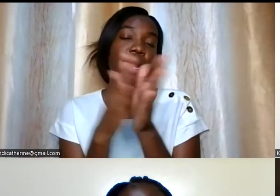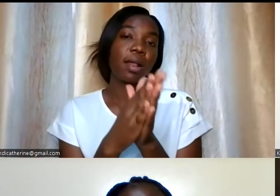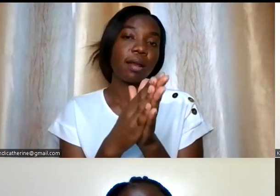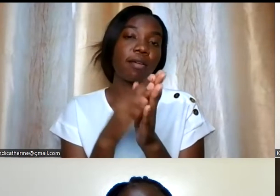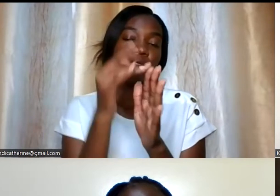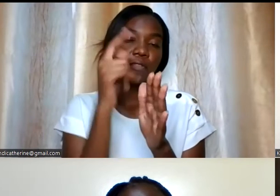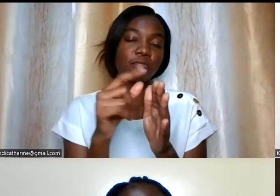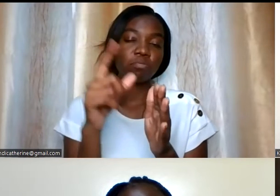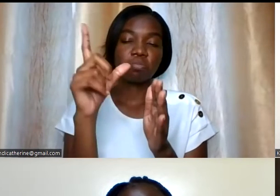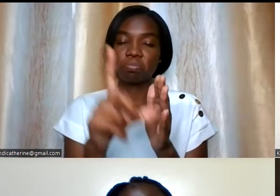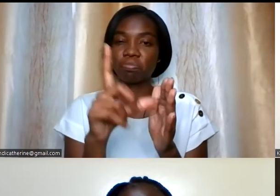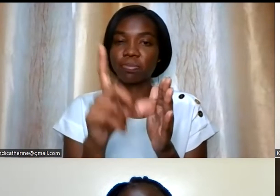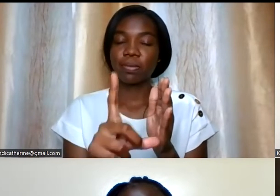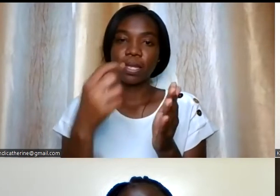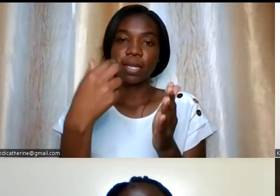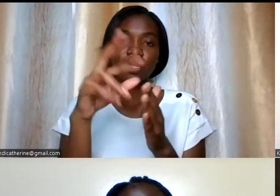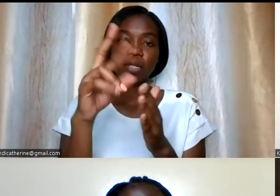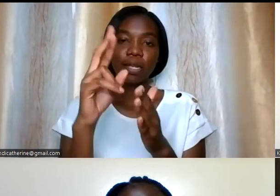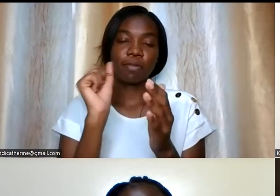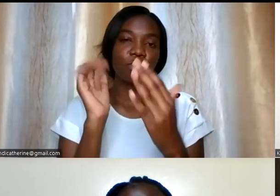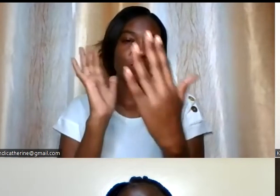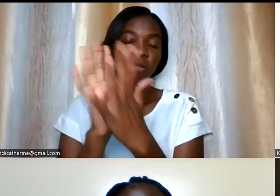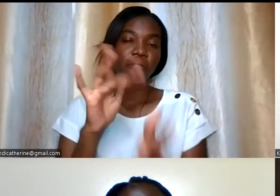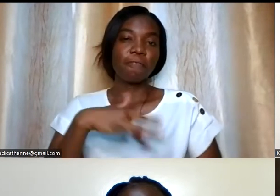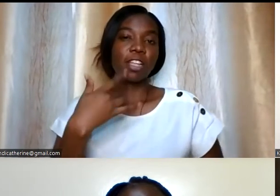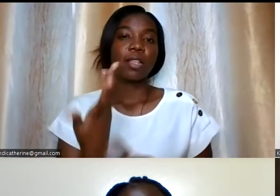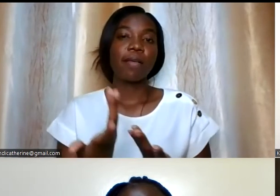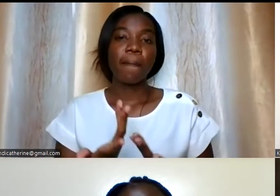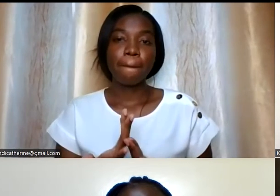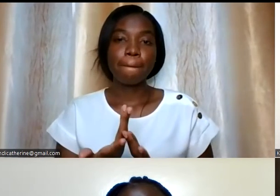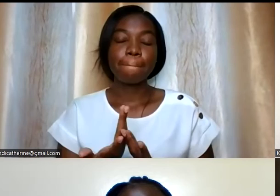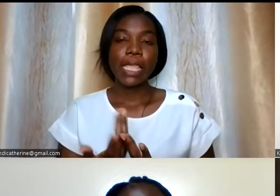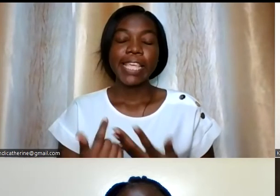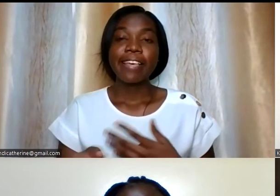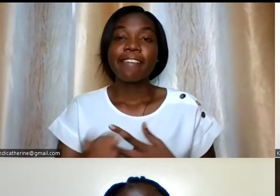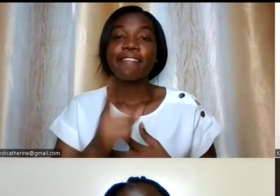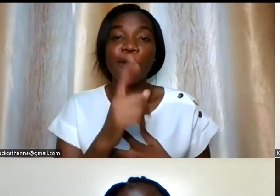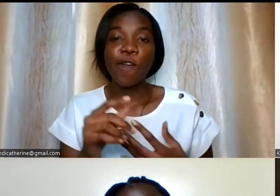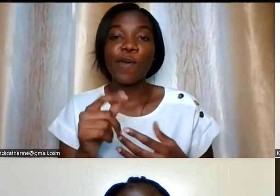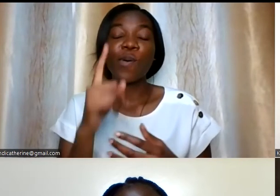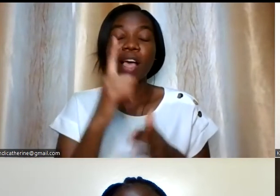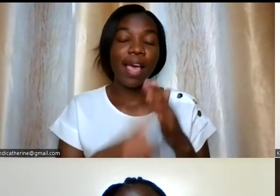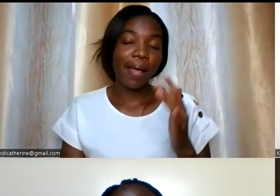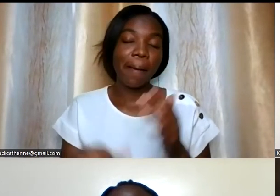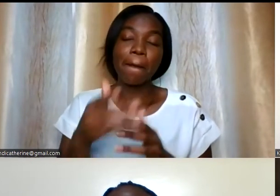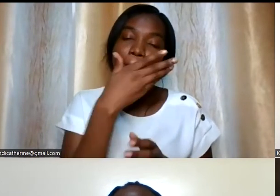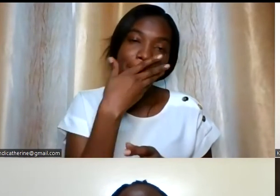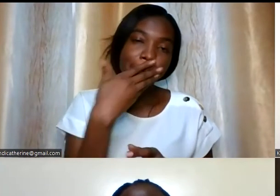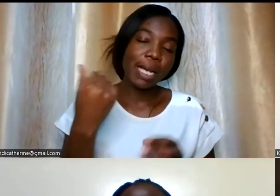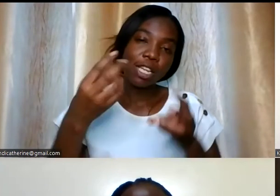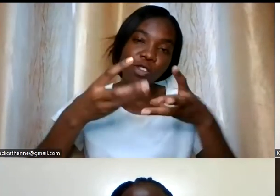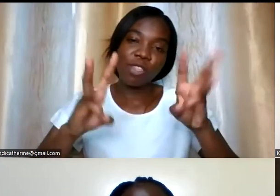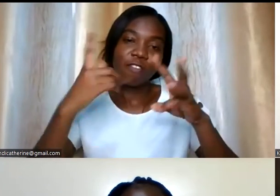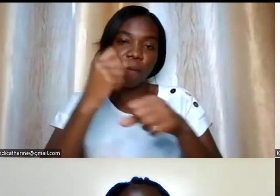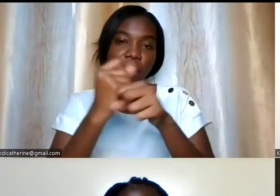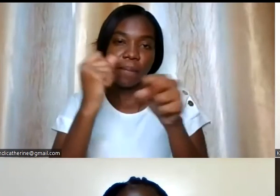HR impact can also be felt trickling down. So what is the best way to make